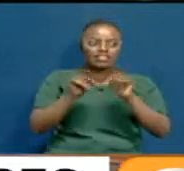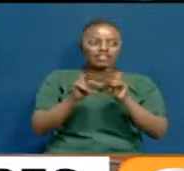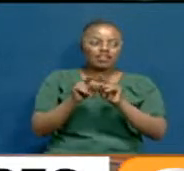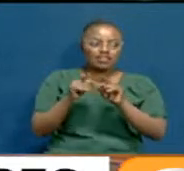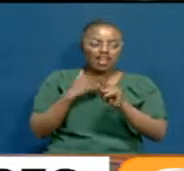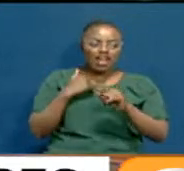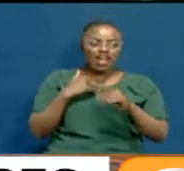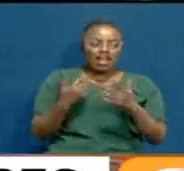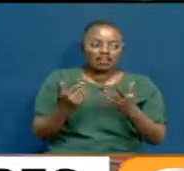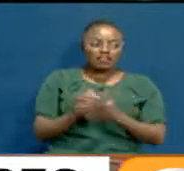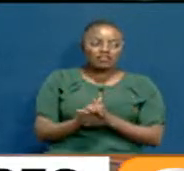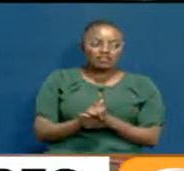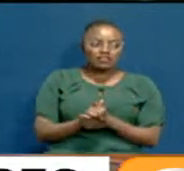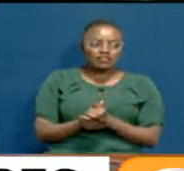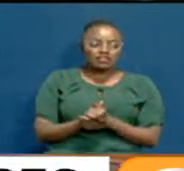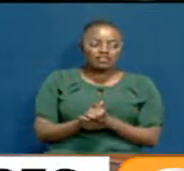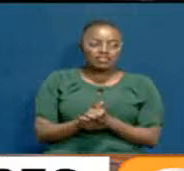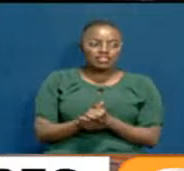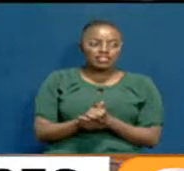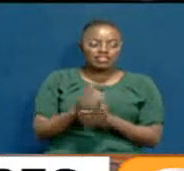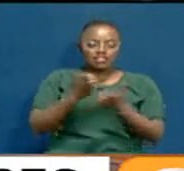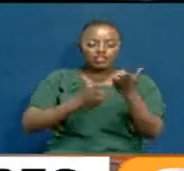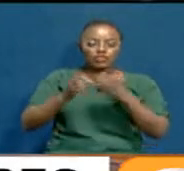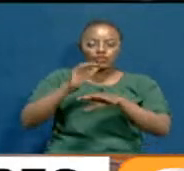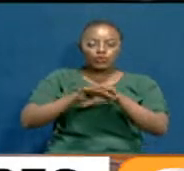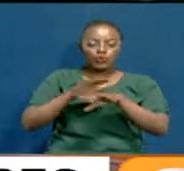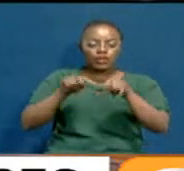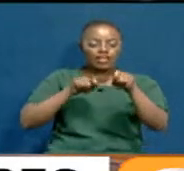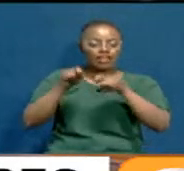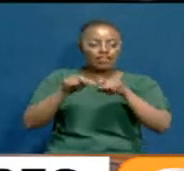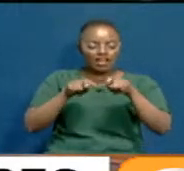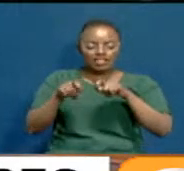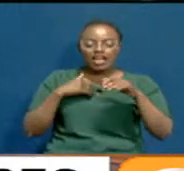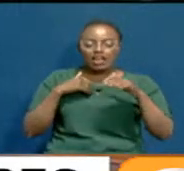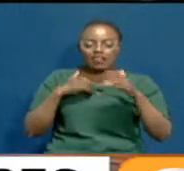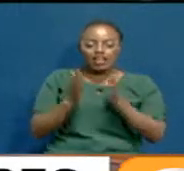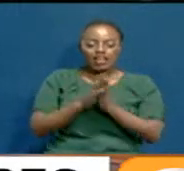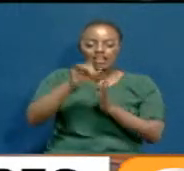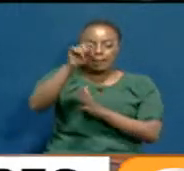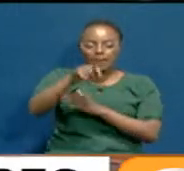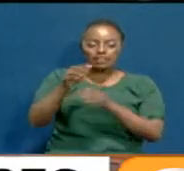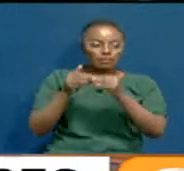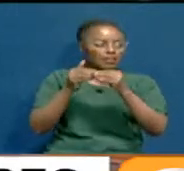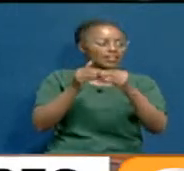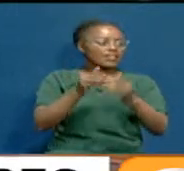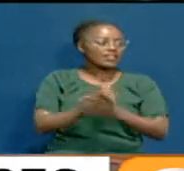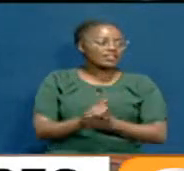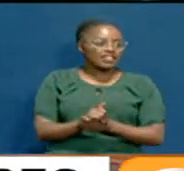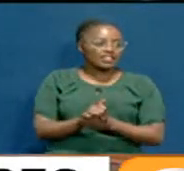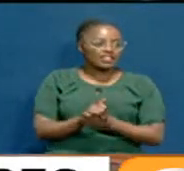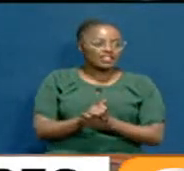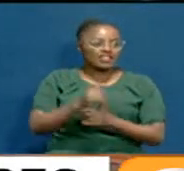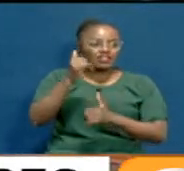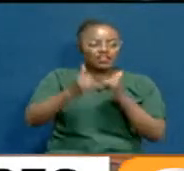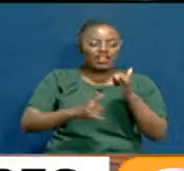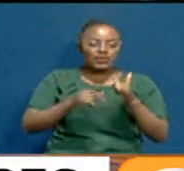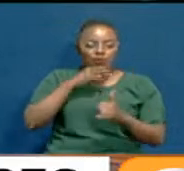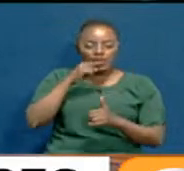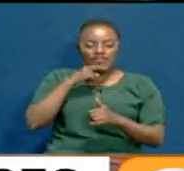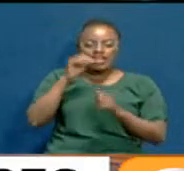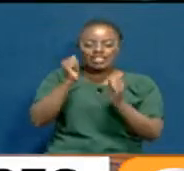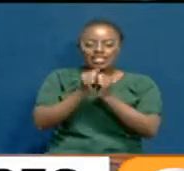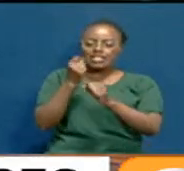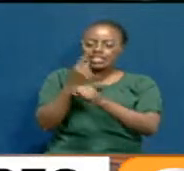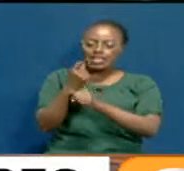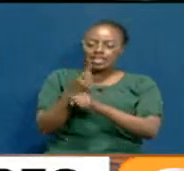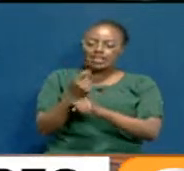messaging coming from the two after of you. After economic, good governance, rule of law. And we have to leave it there. Can I give a final remark? Fine. 10